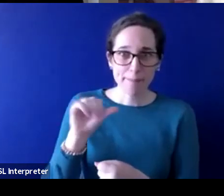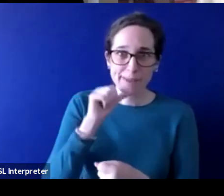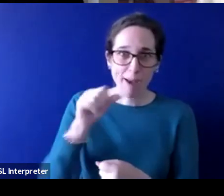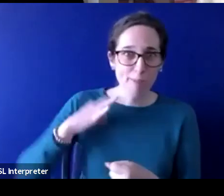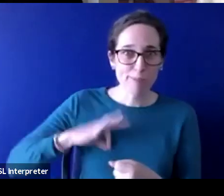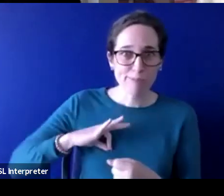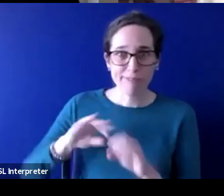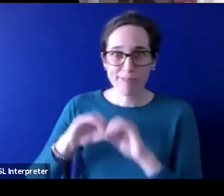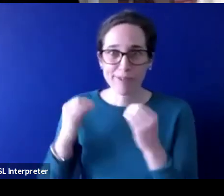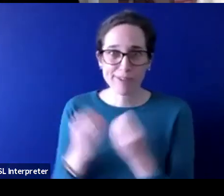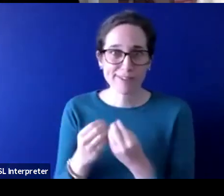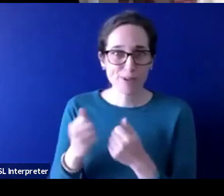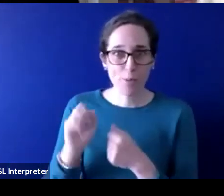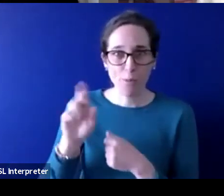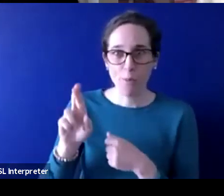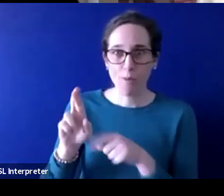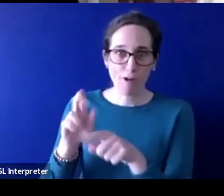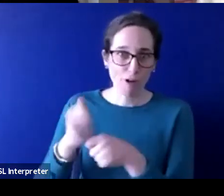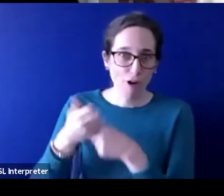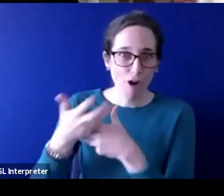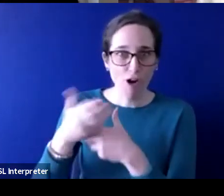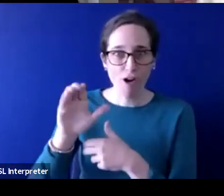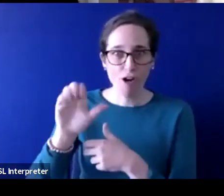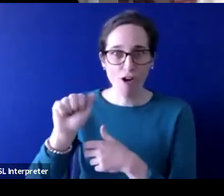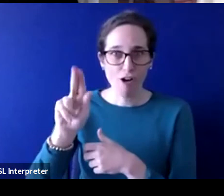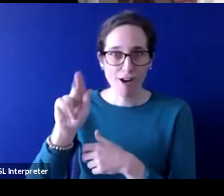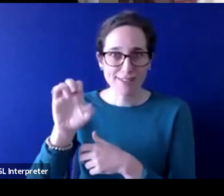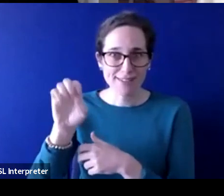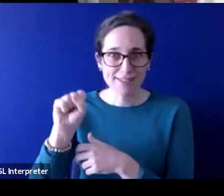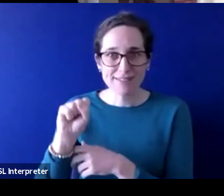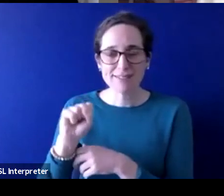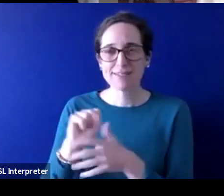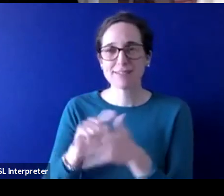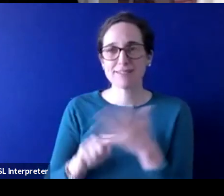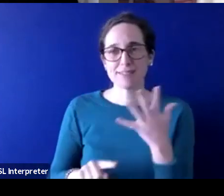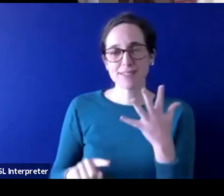civility can come back is when we lift each other up on platforms like social media.